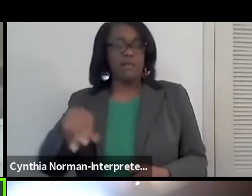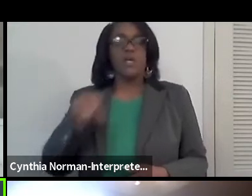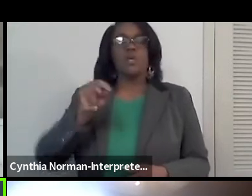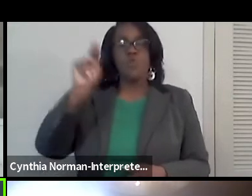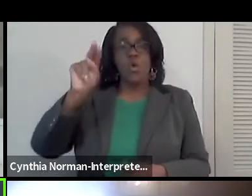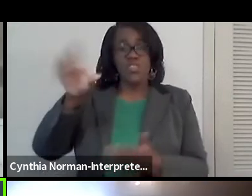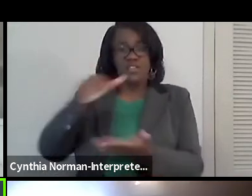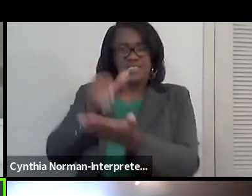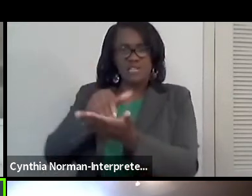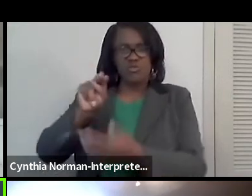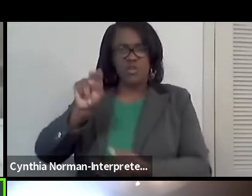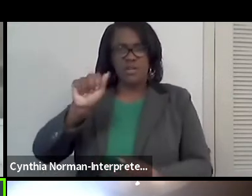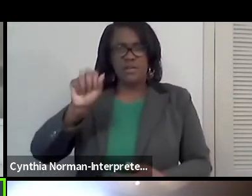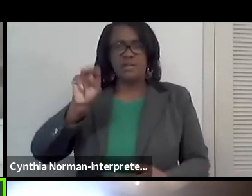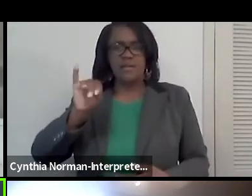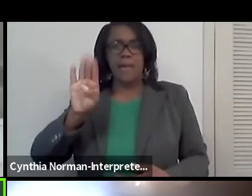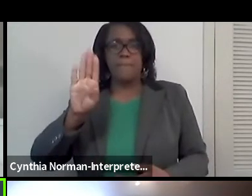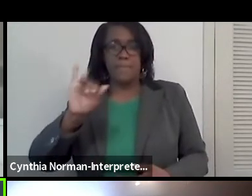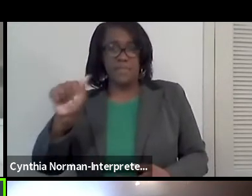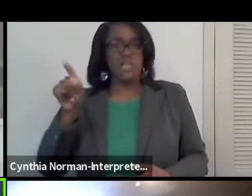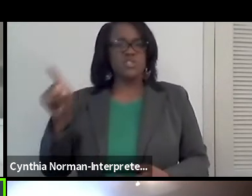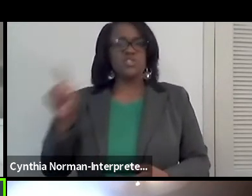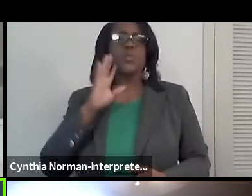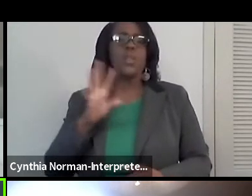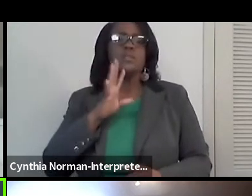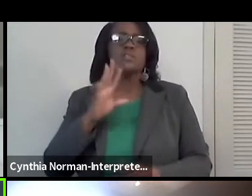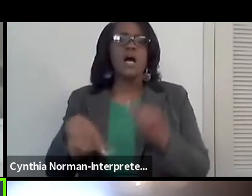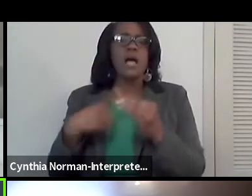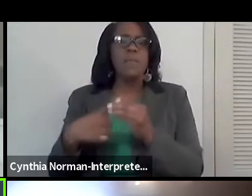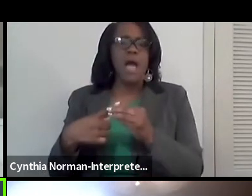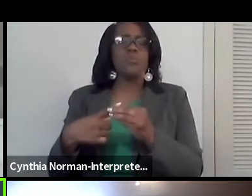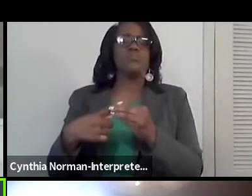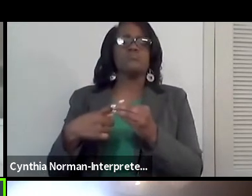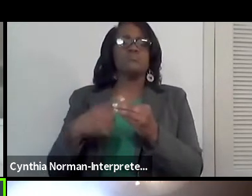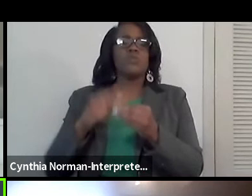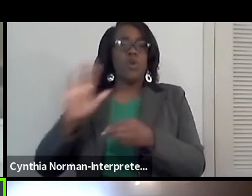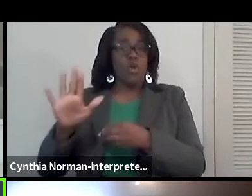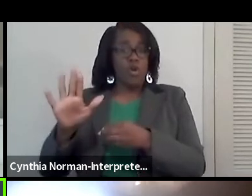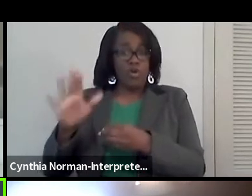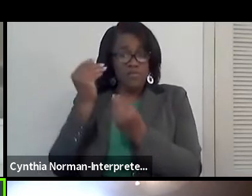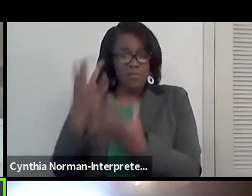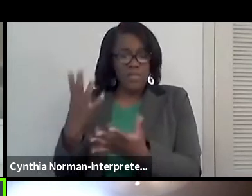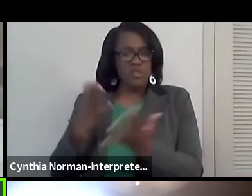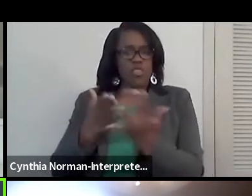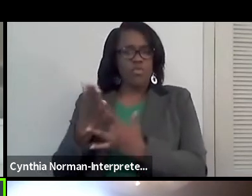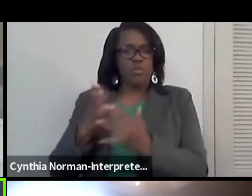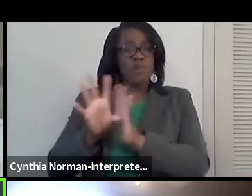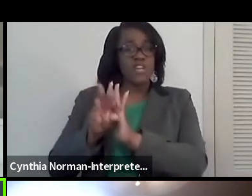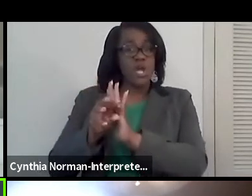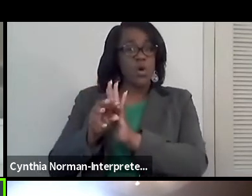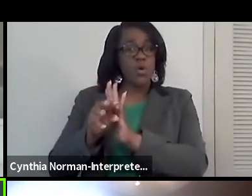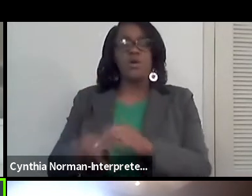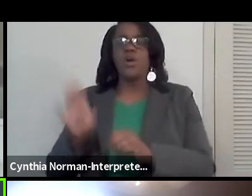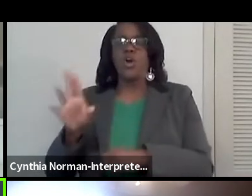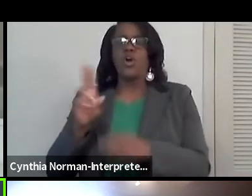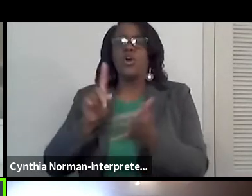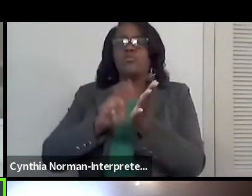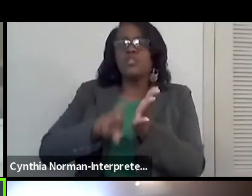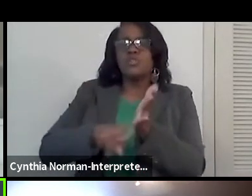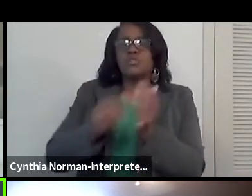She is going to be speaking to us via recorded video, and she'll be talking about her research with elephants and